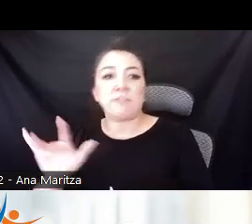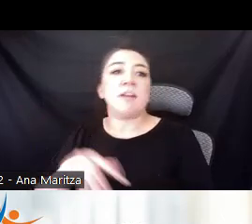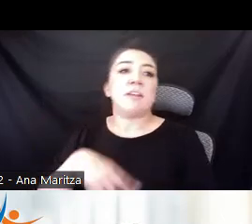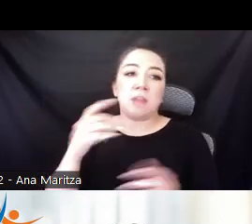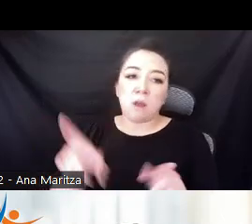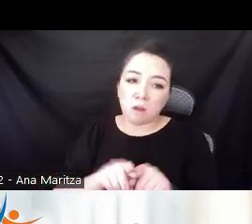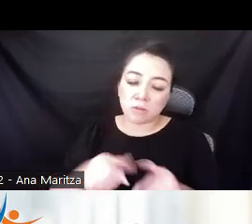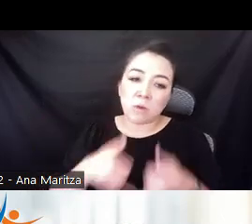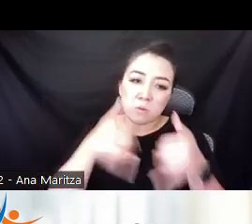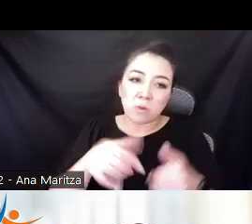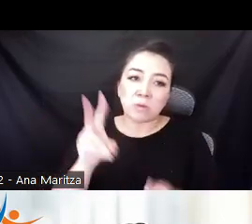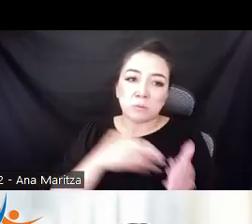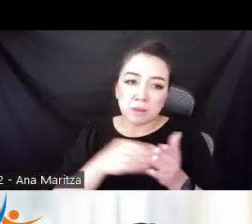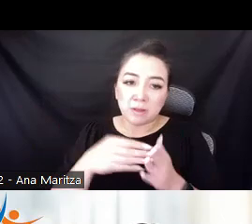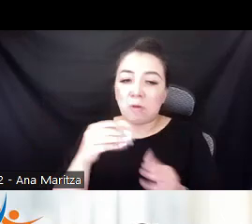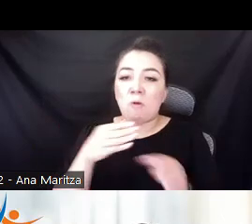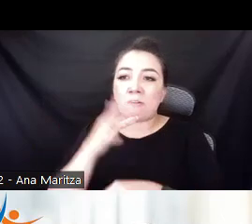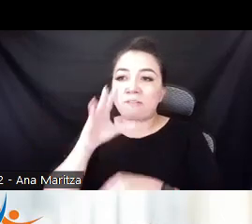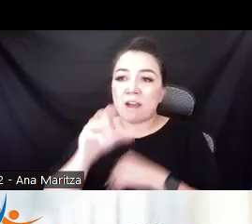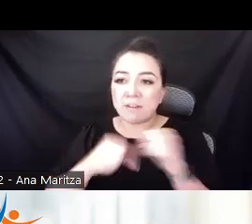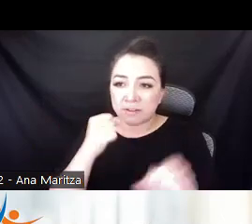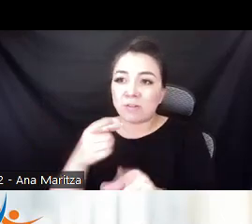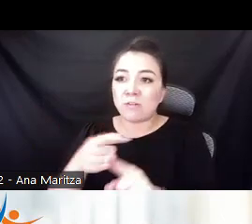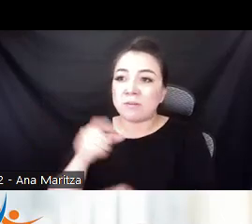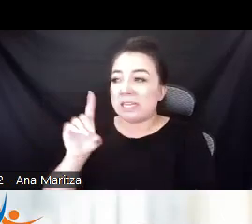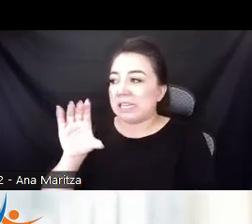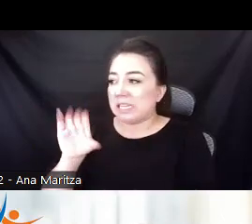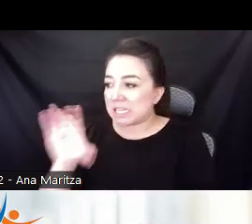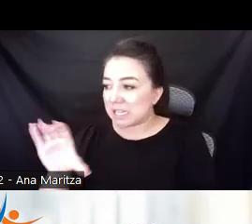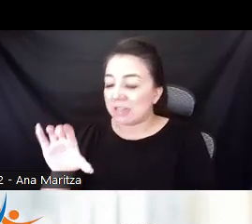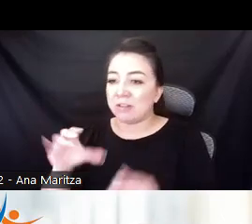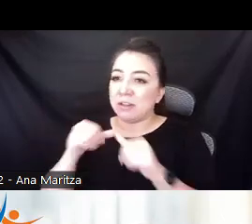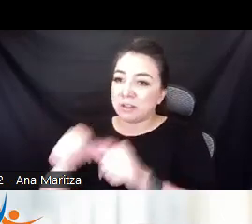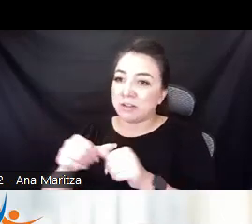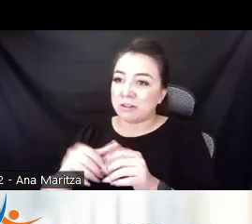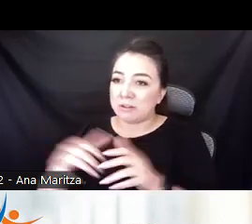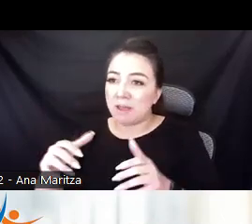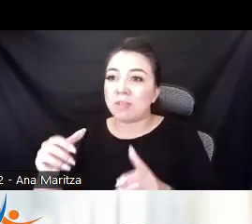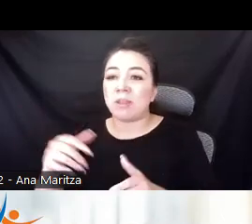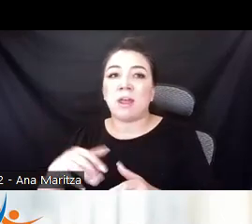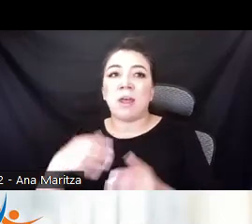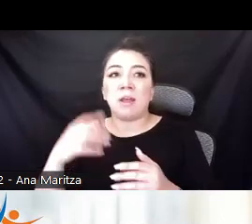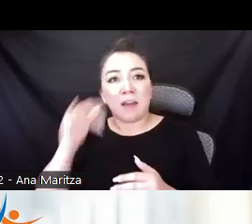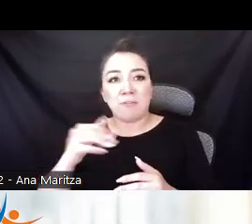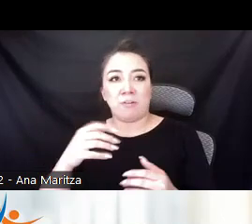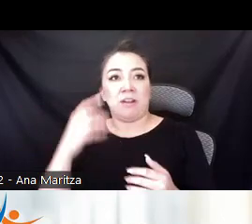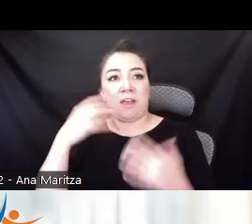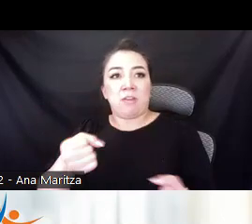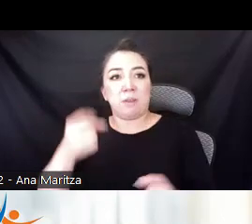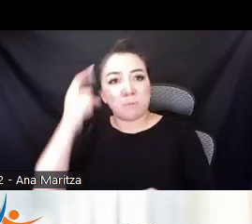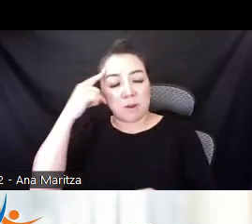$2 million over 5 years from the CDC to continue to expand the California Healthy Brain Initiative work throughout the